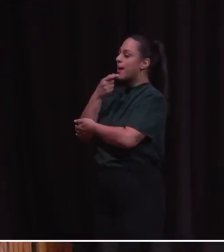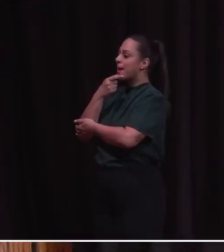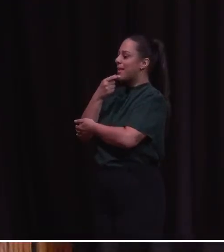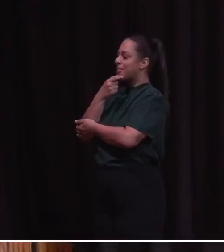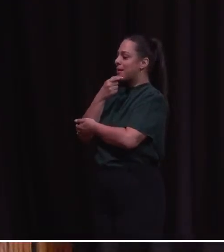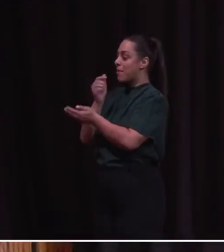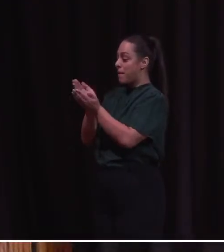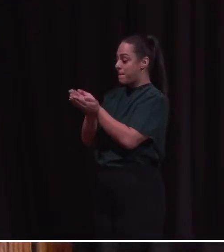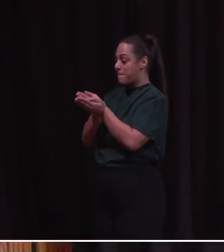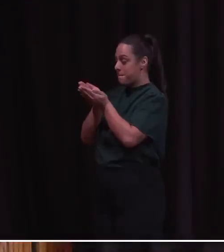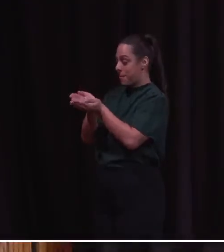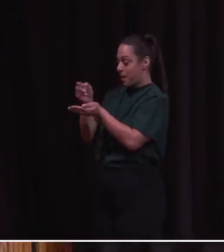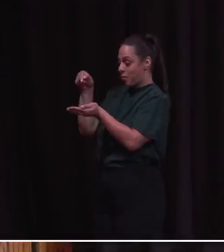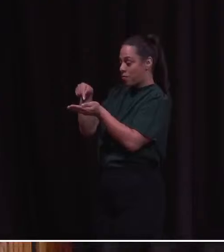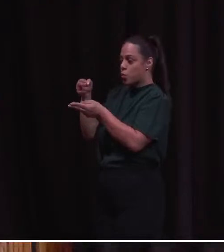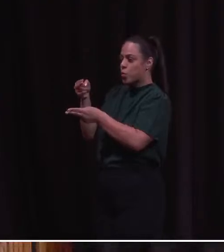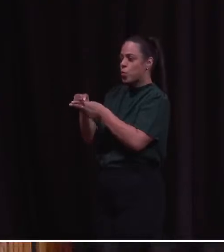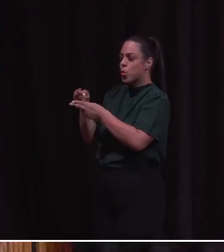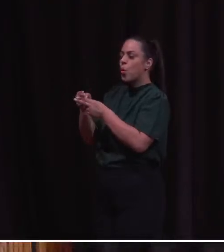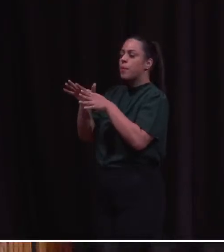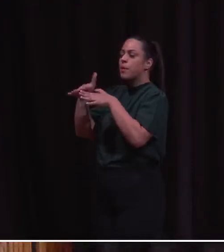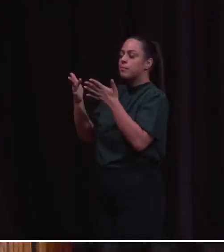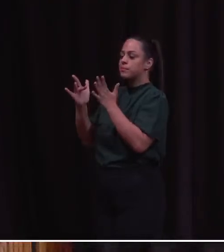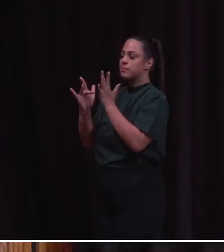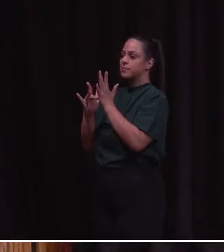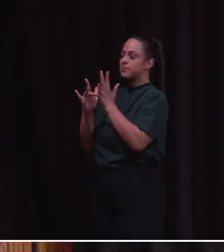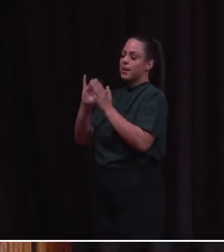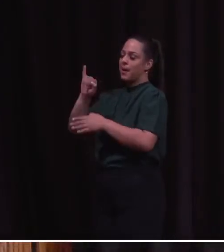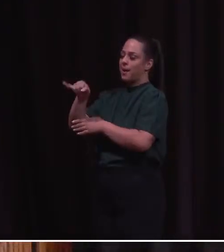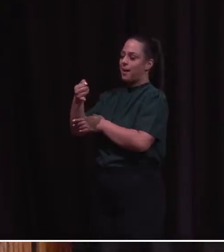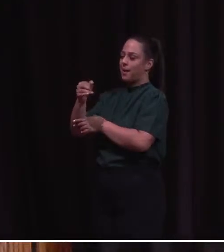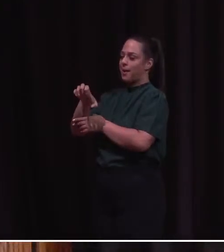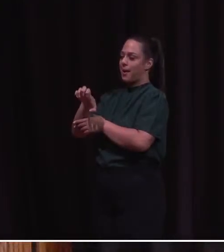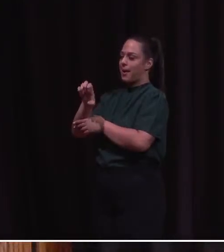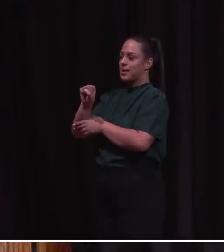In fact, the subject of my decades-long critique of the concept of